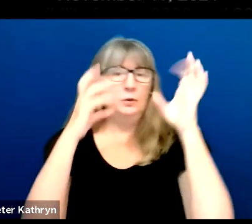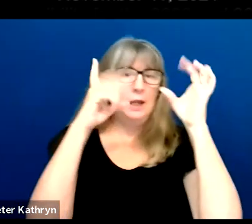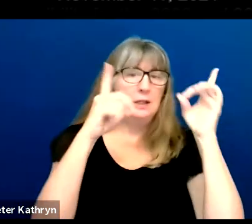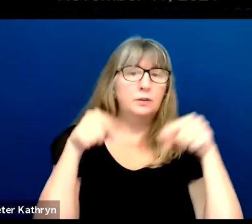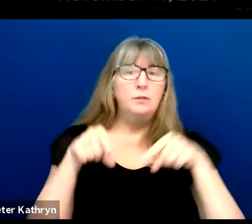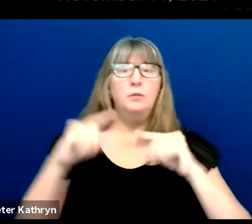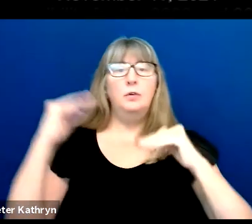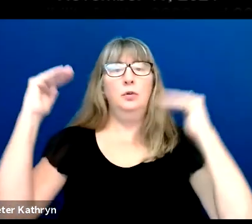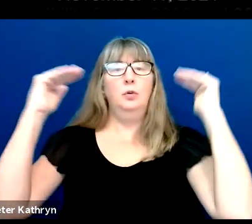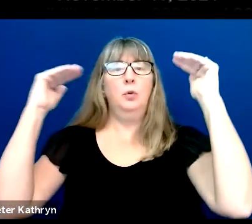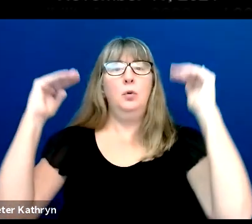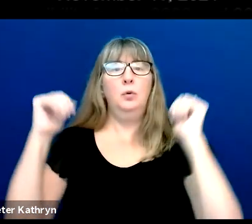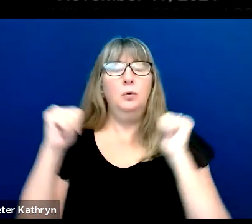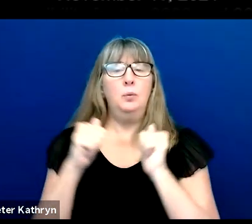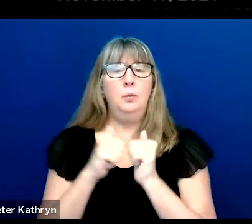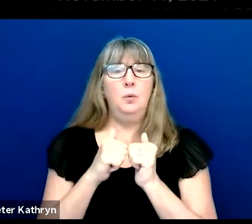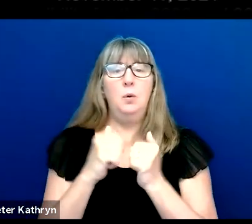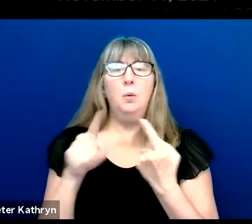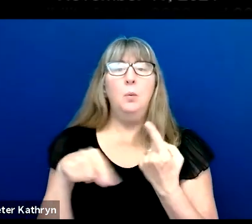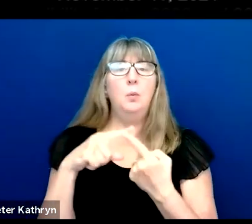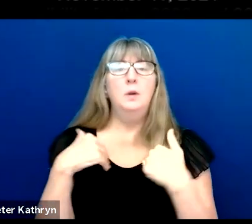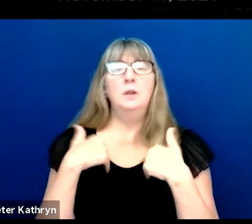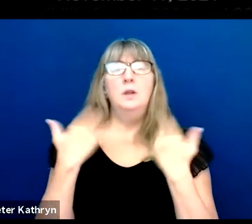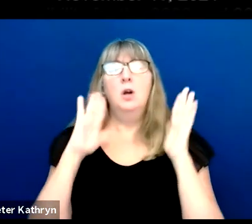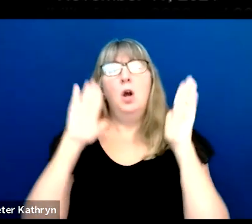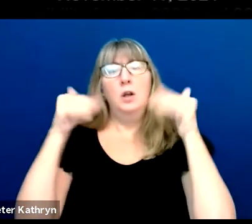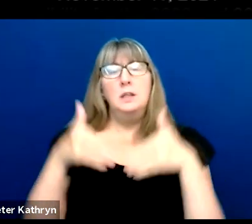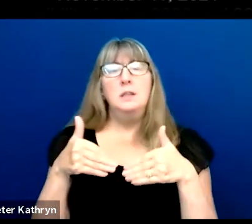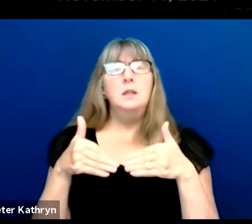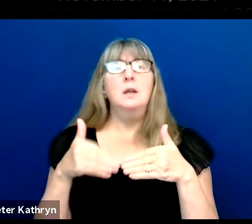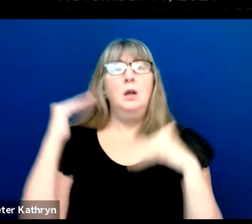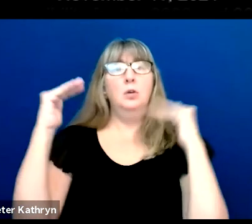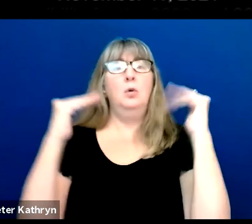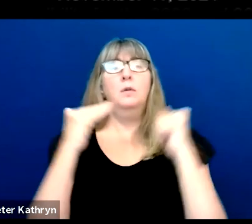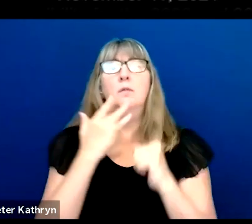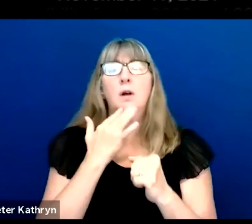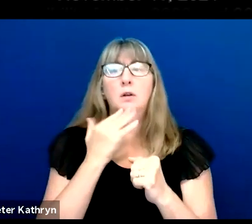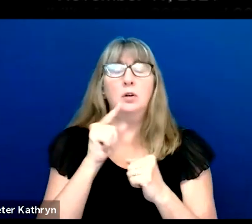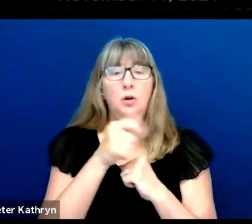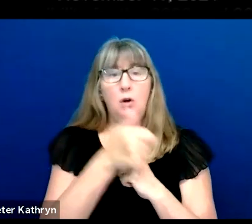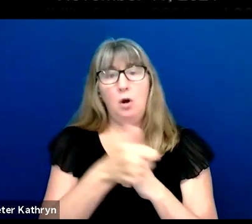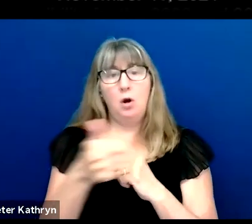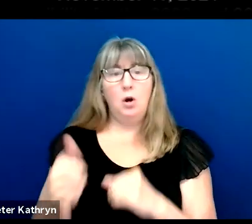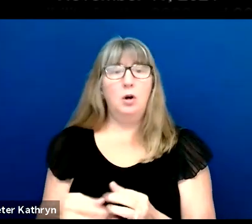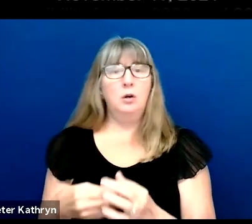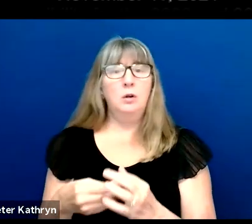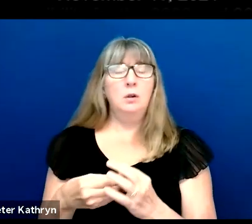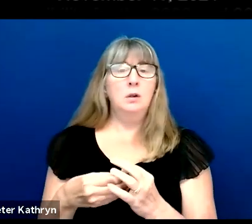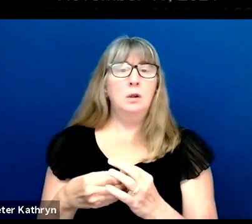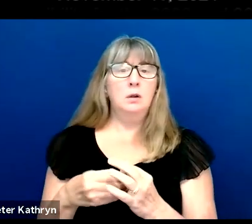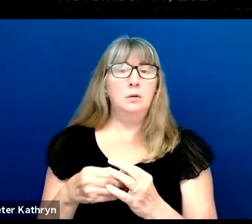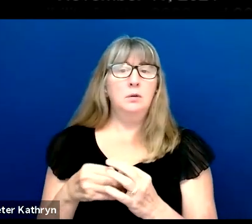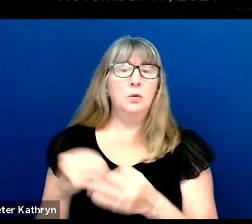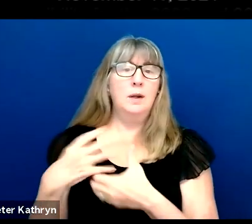with when young autistic adults of color are going out into the